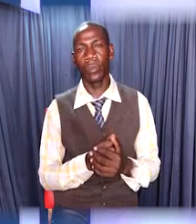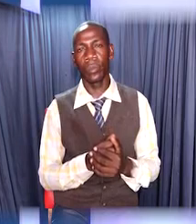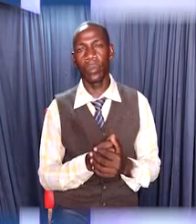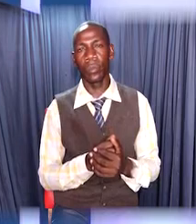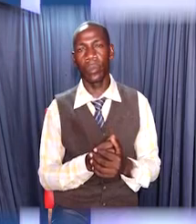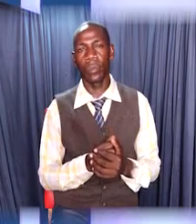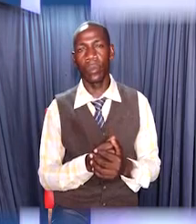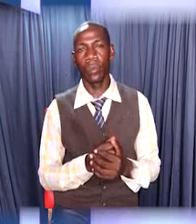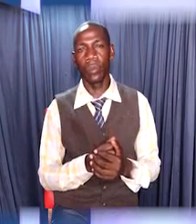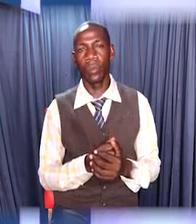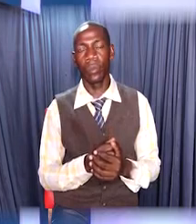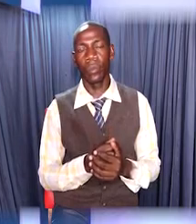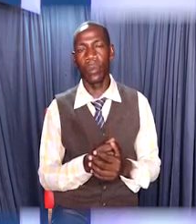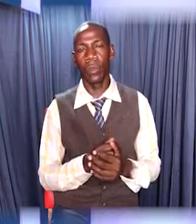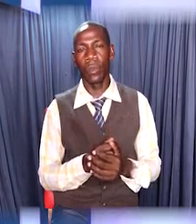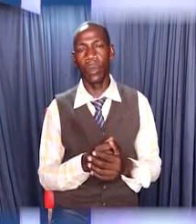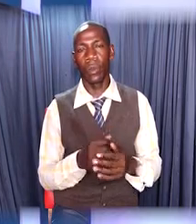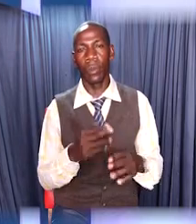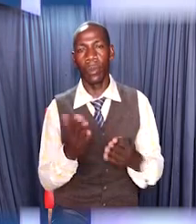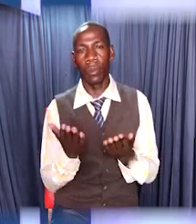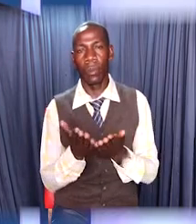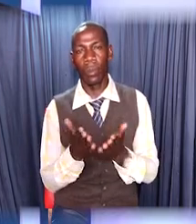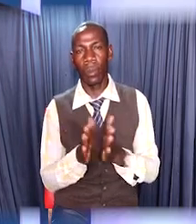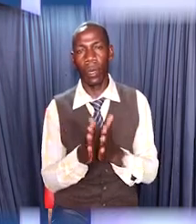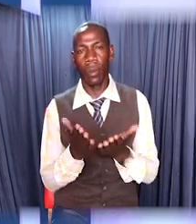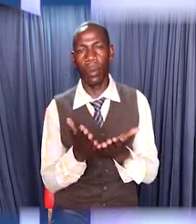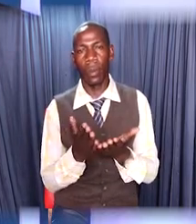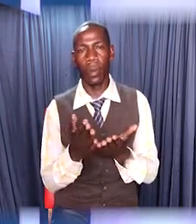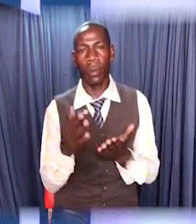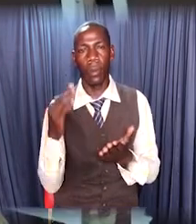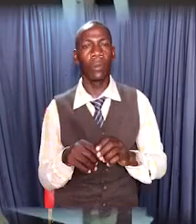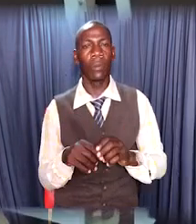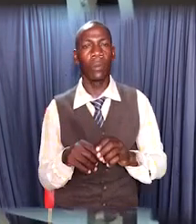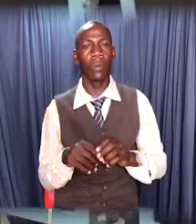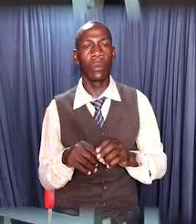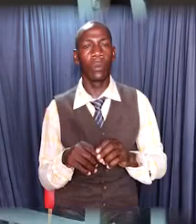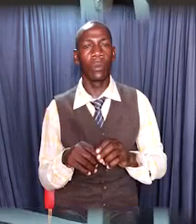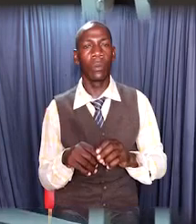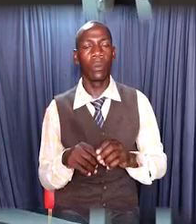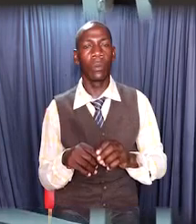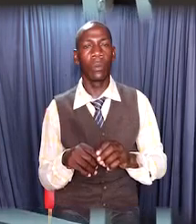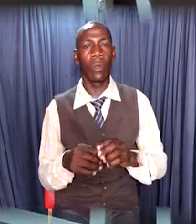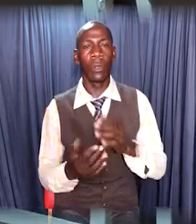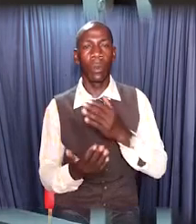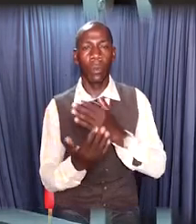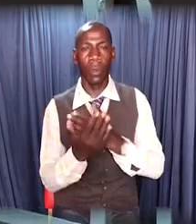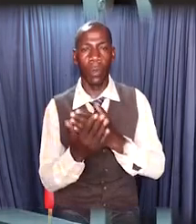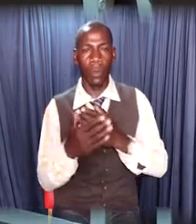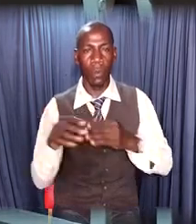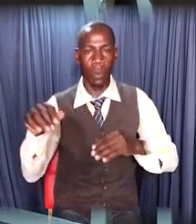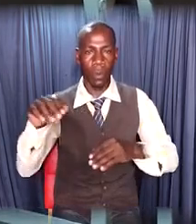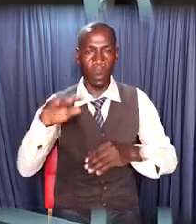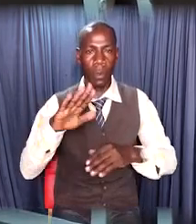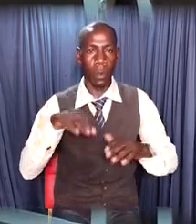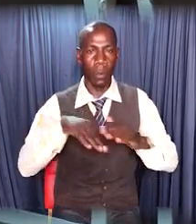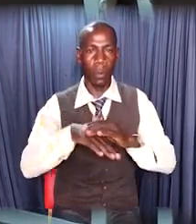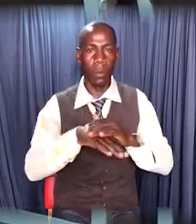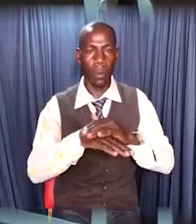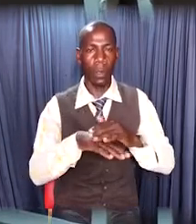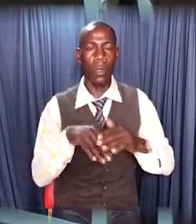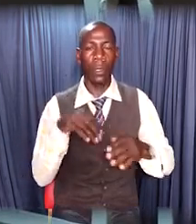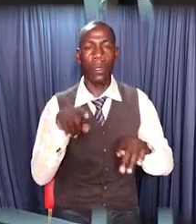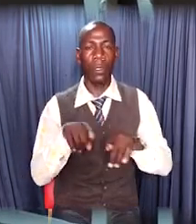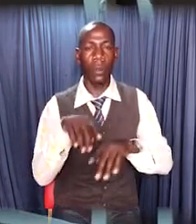Mhubiri 11 mstari wa 6 tusomee. Ecclesiastes 11:6. Asubuhi panda mbegu zako,